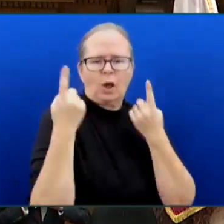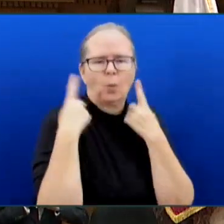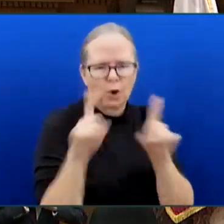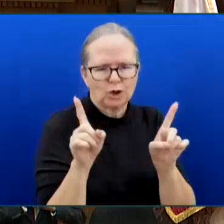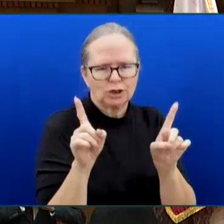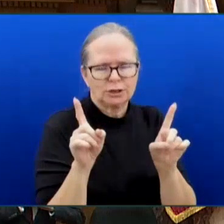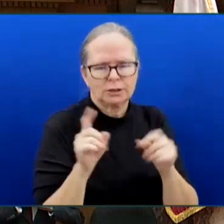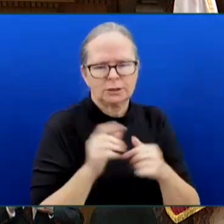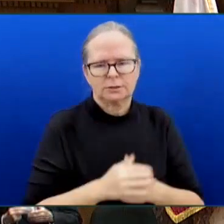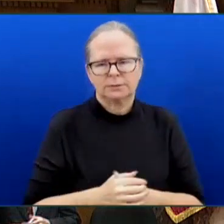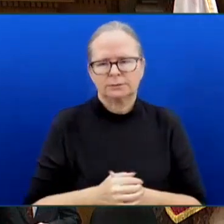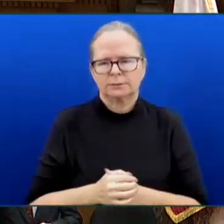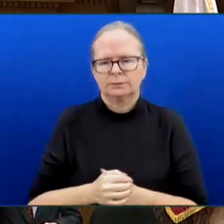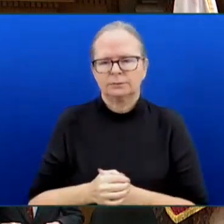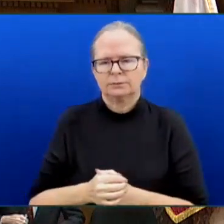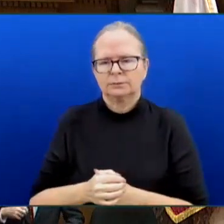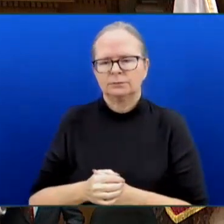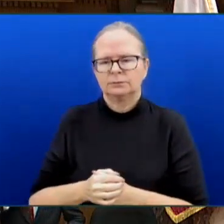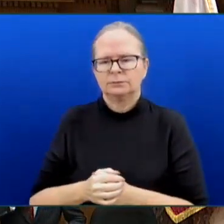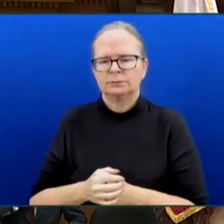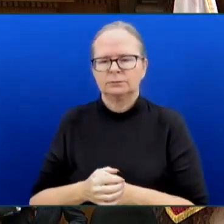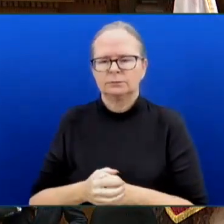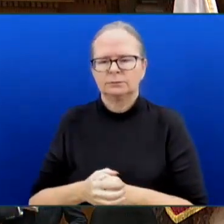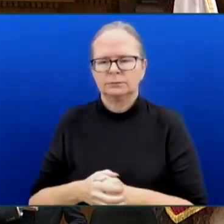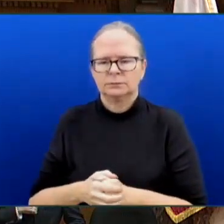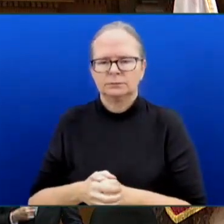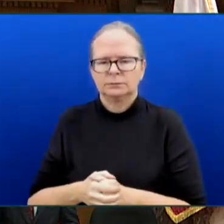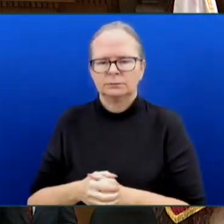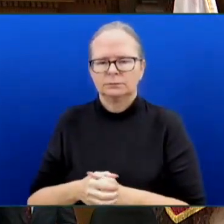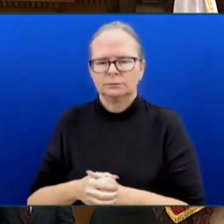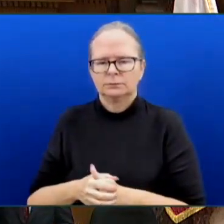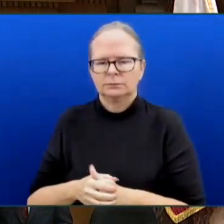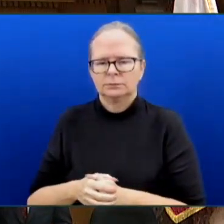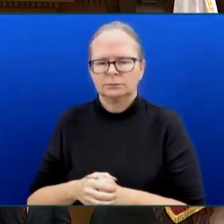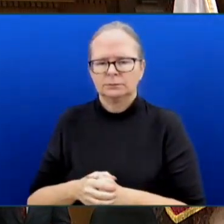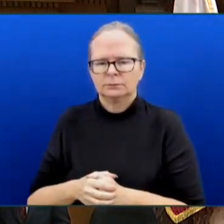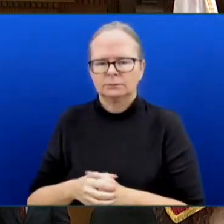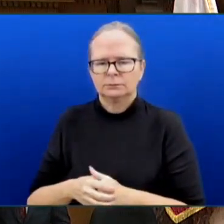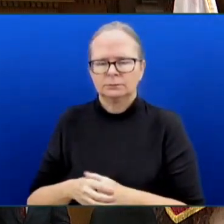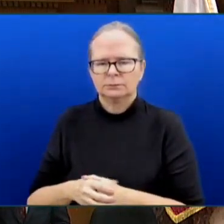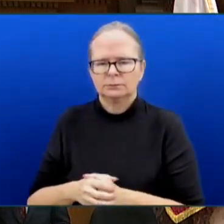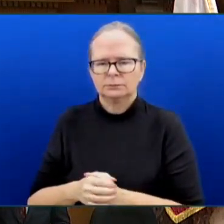The bell ends the question period.